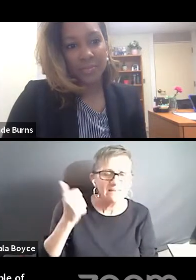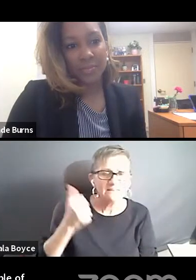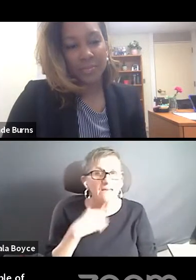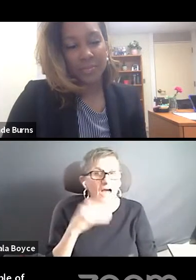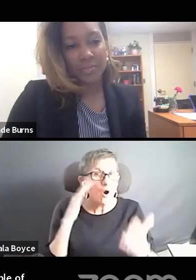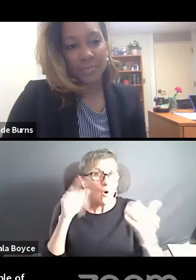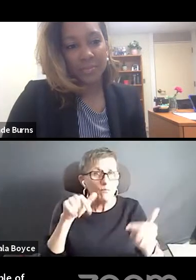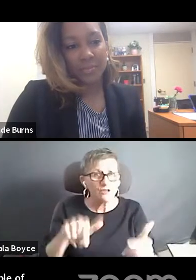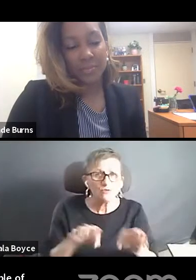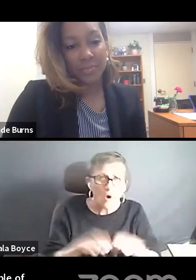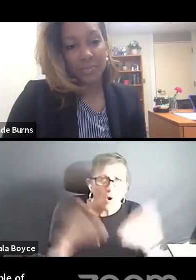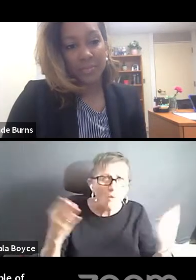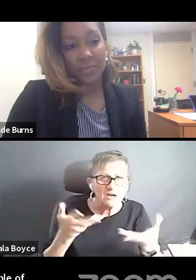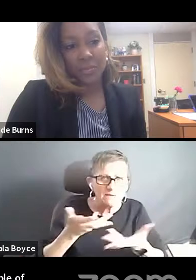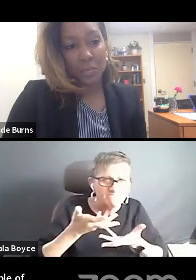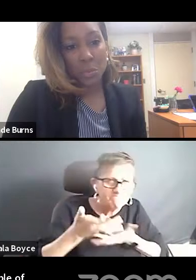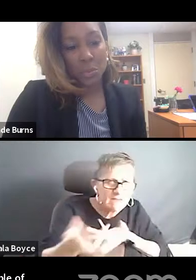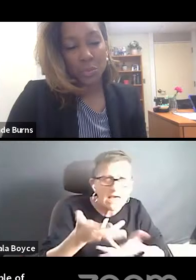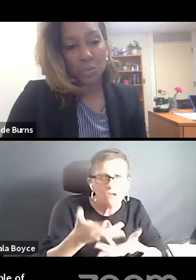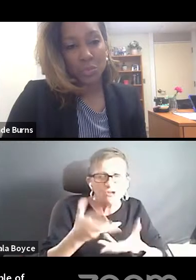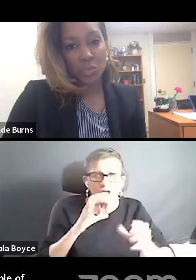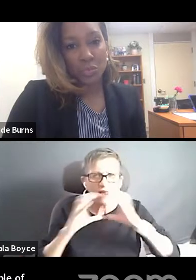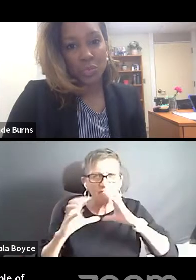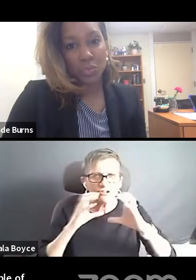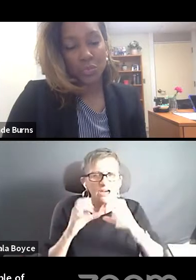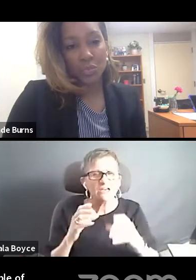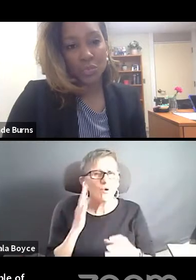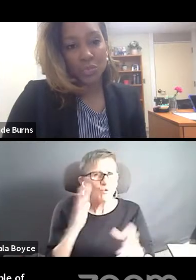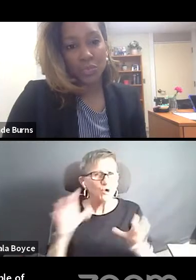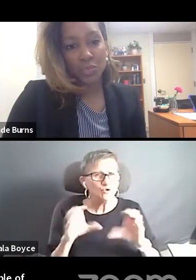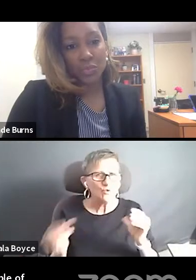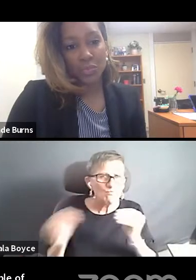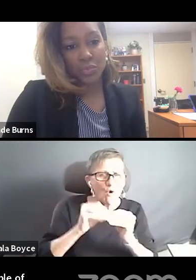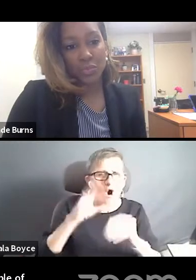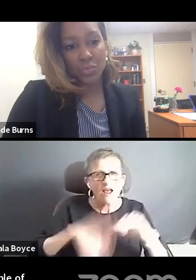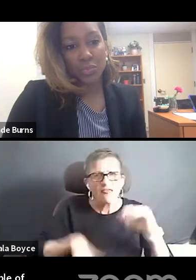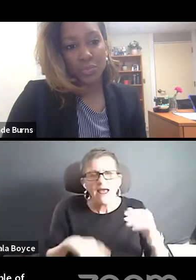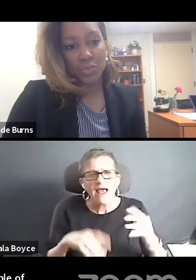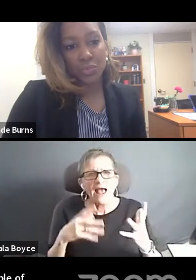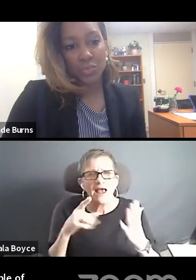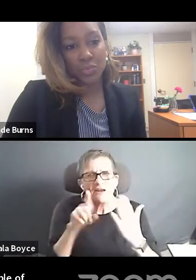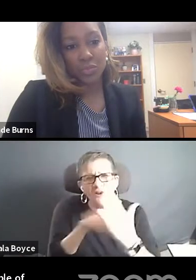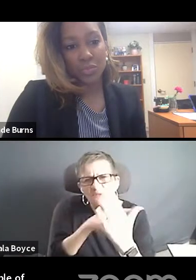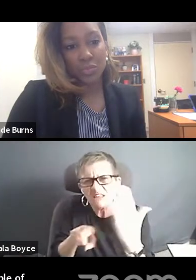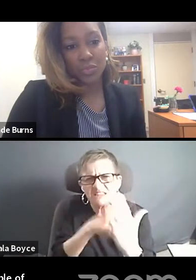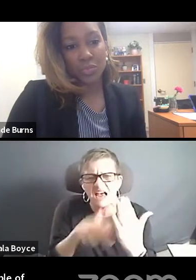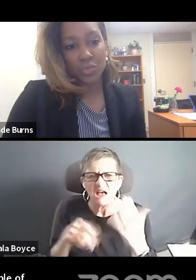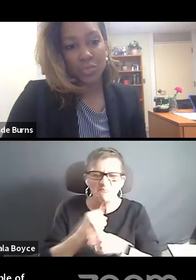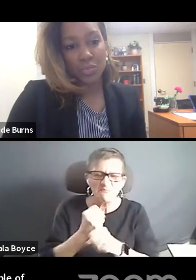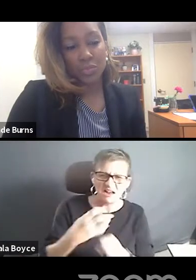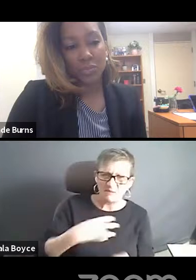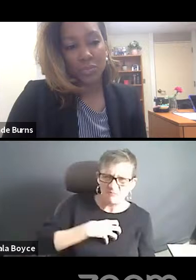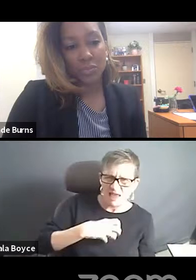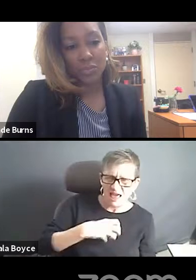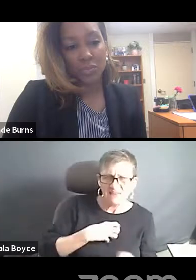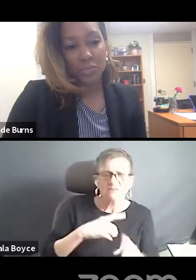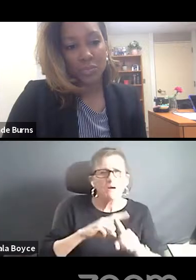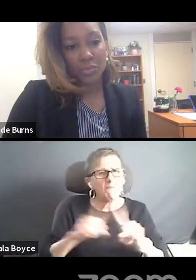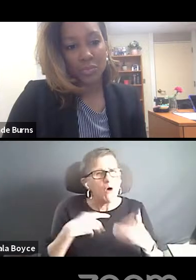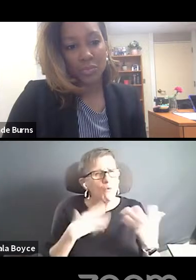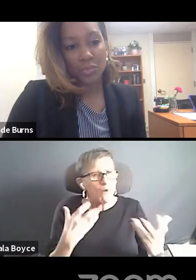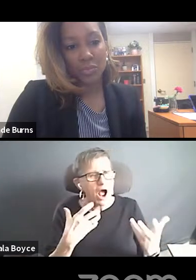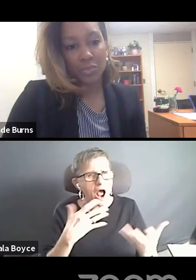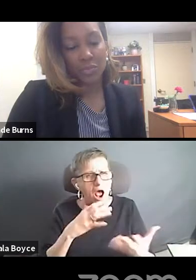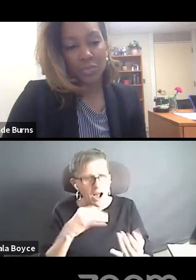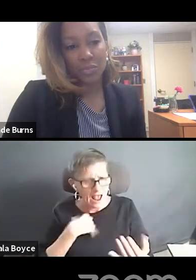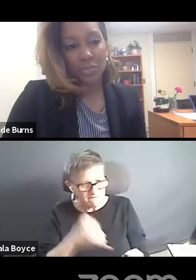engaging conversation that goes beyond just pointing out criticisms and making complaints, and hopefully ends with some tangible